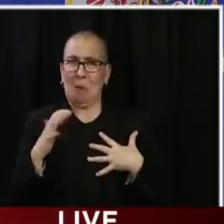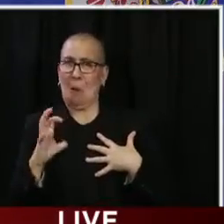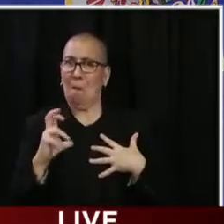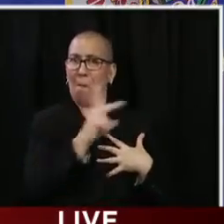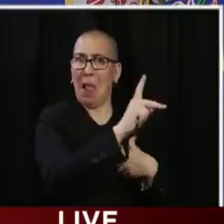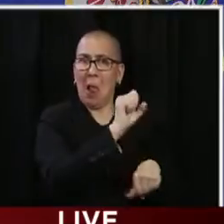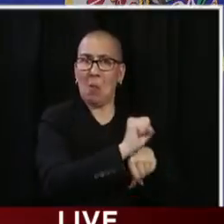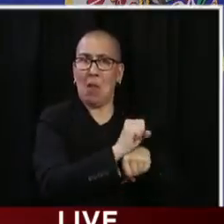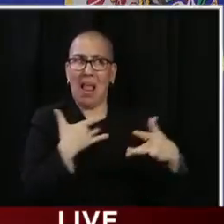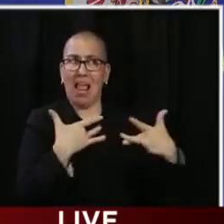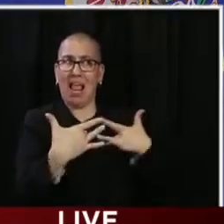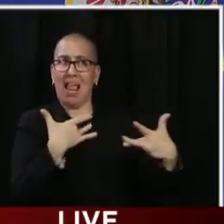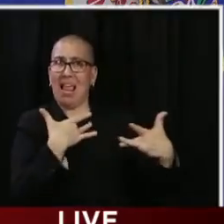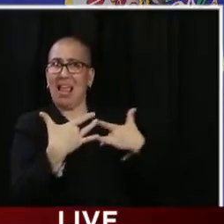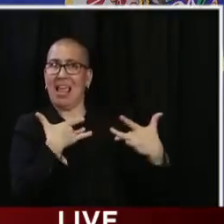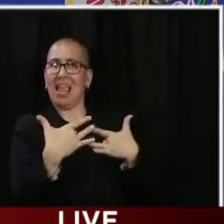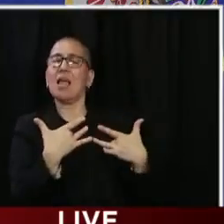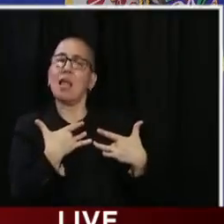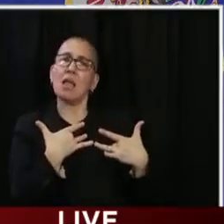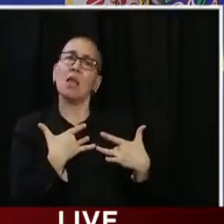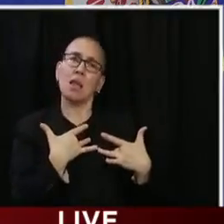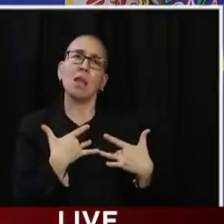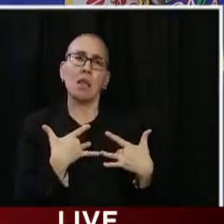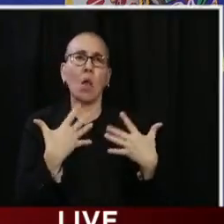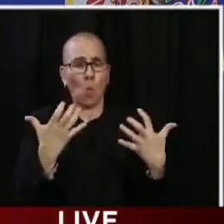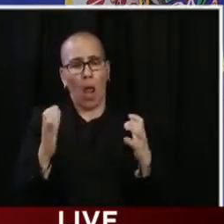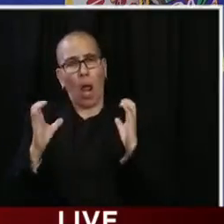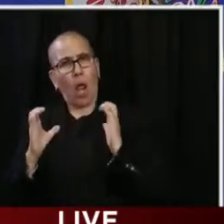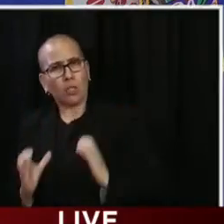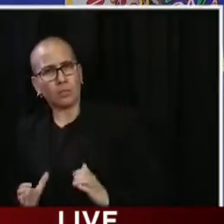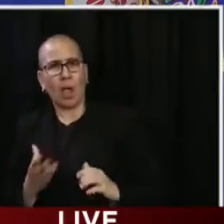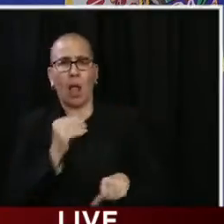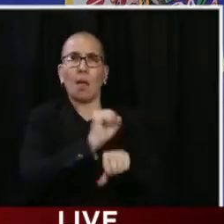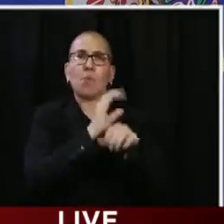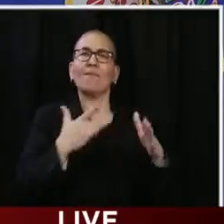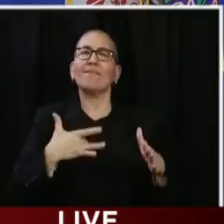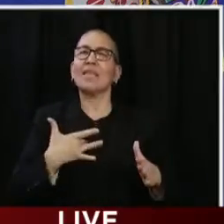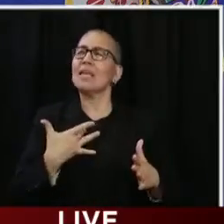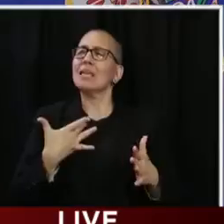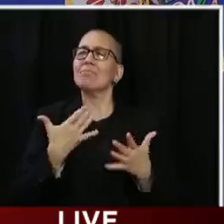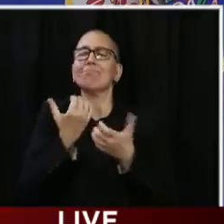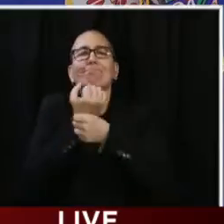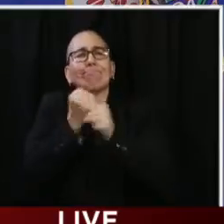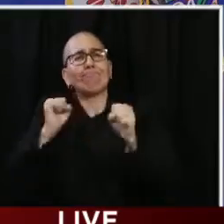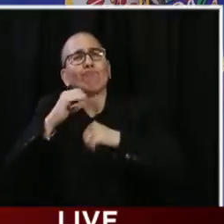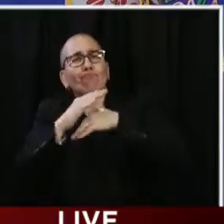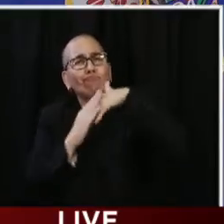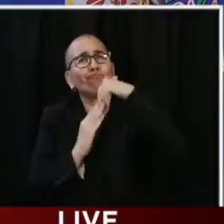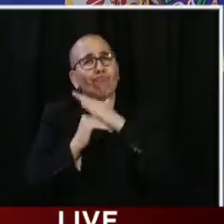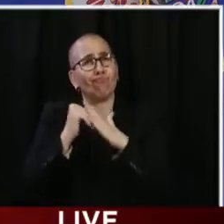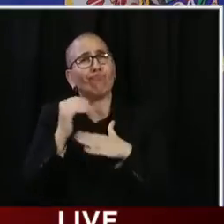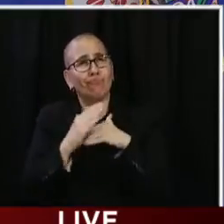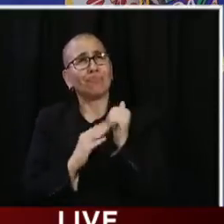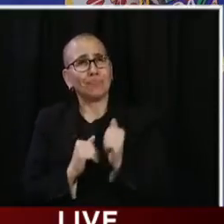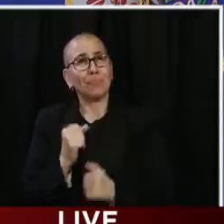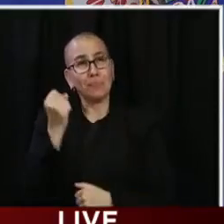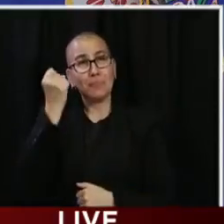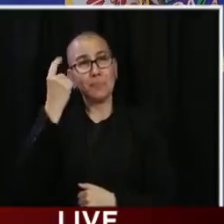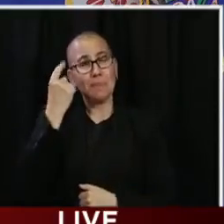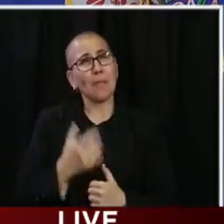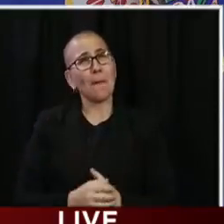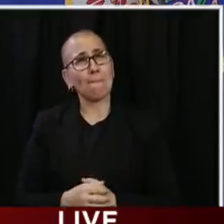the workers and the customers feeling safe to come back. Just because we say it's open, we're seeing elsewhere in the country, that doesn't necessarily mean they'll come back. The way